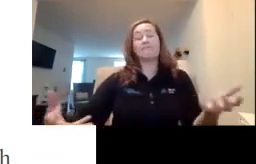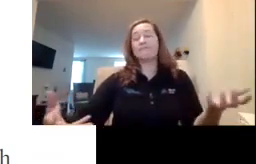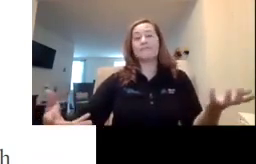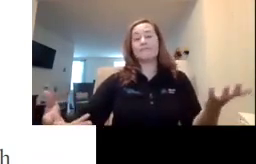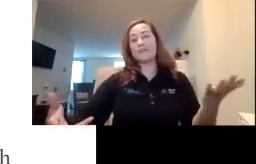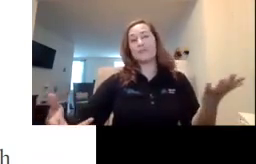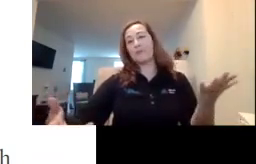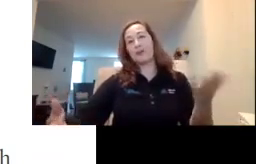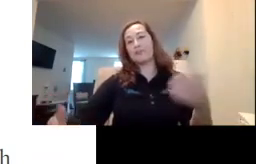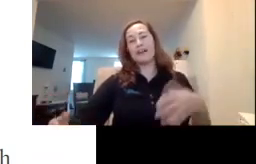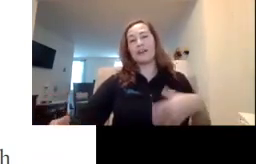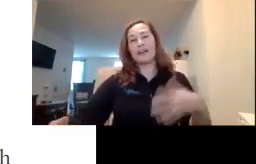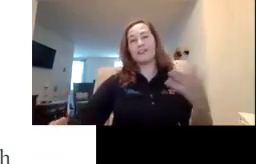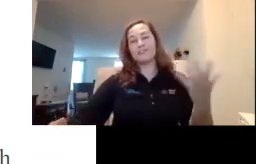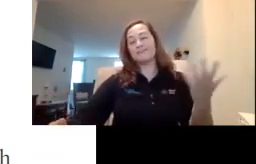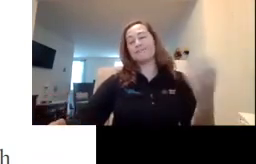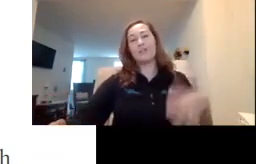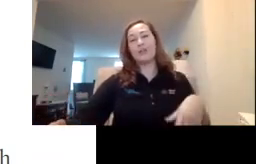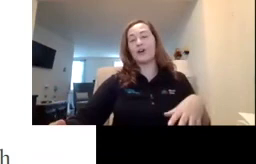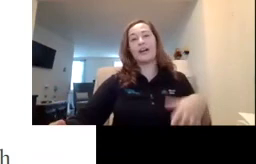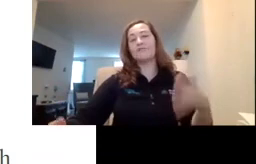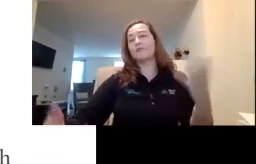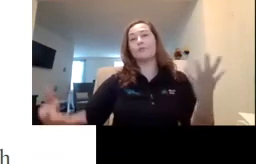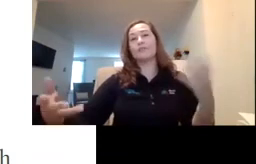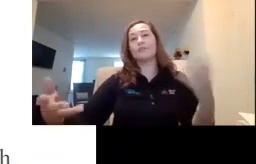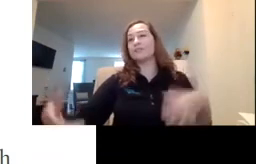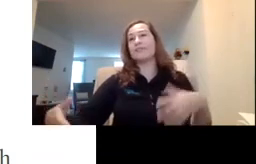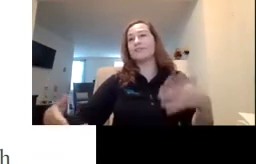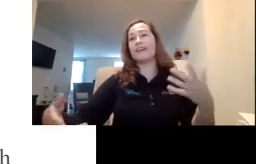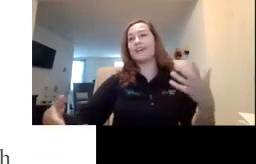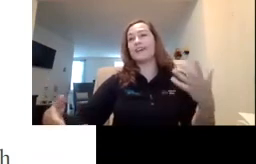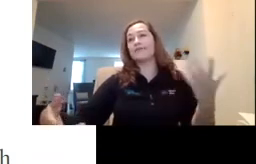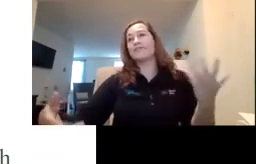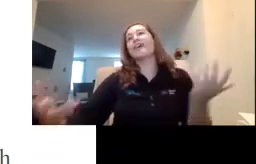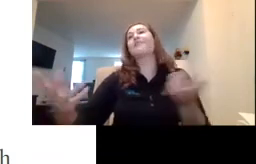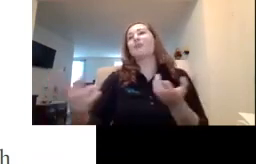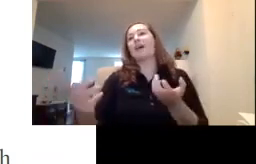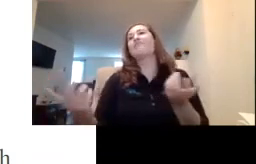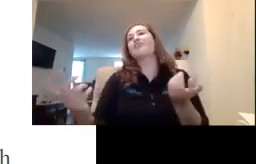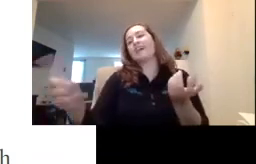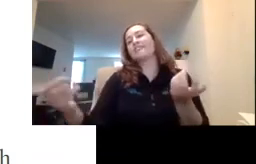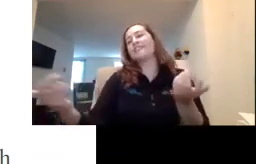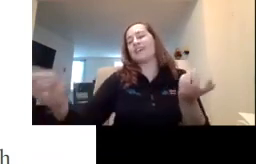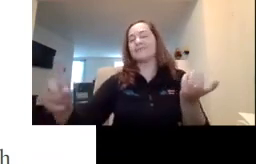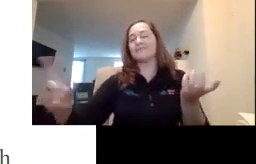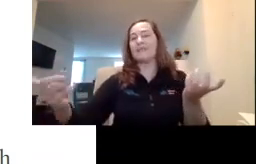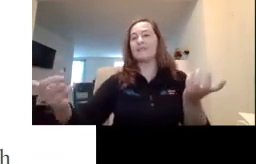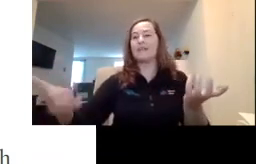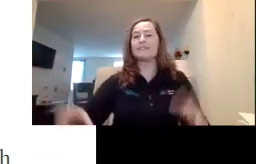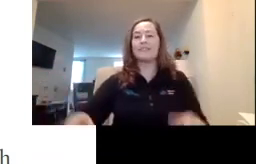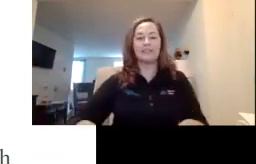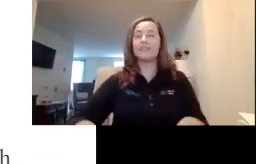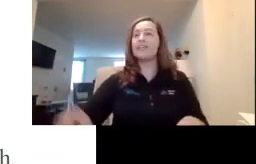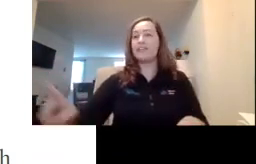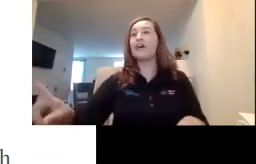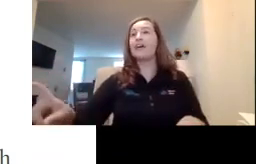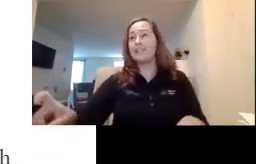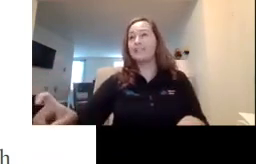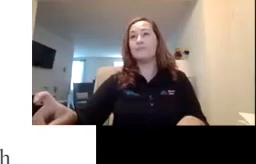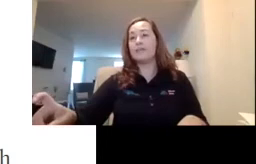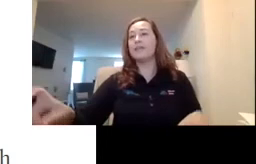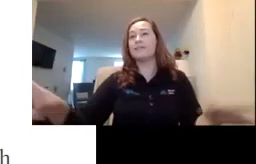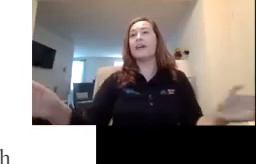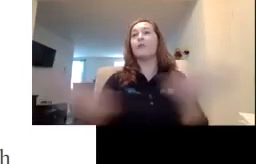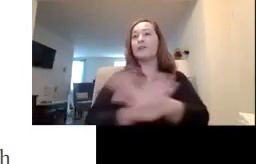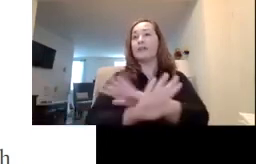And somewhat, you know, I had to witness the entire visit. I realized that in my settings, if I leave